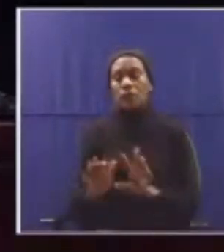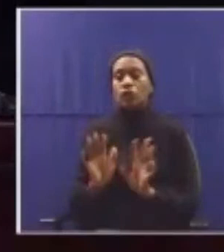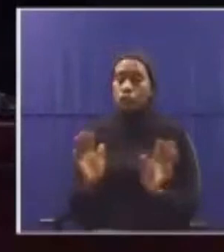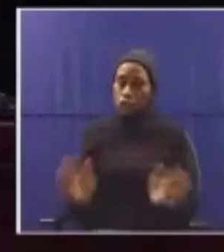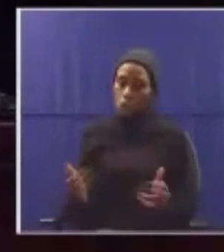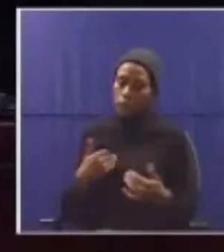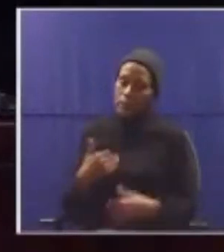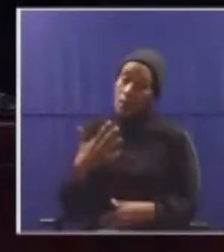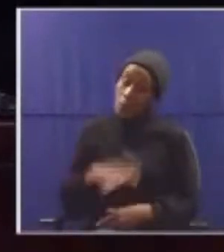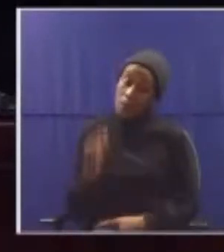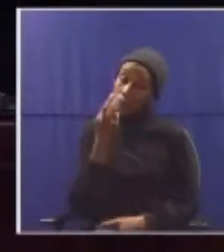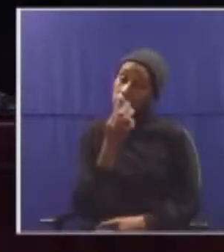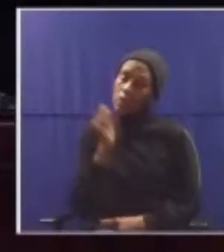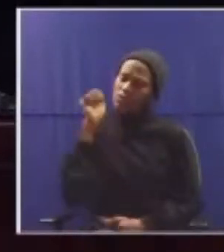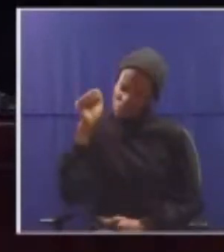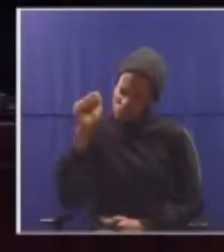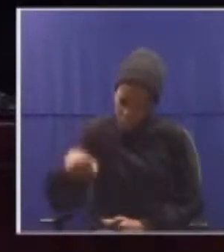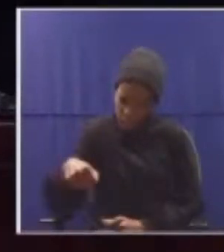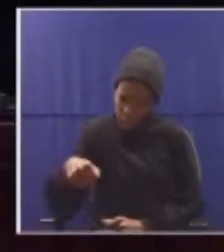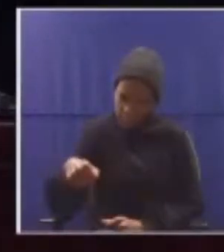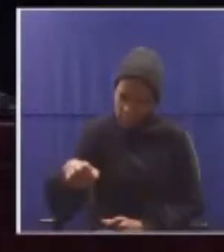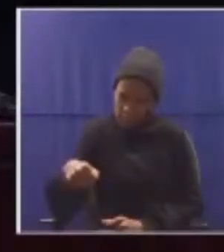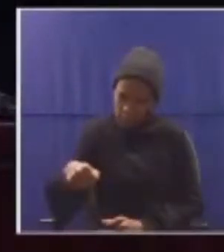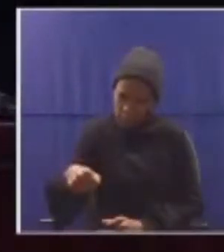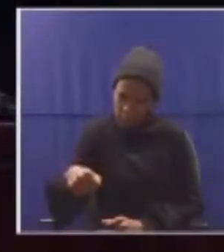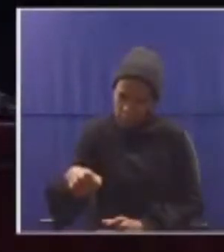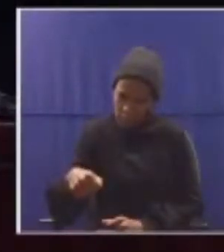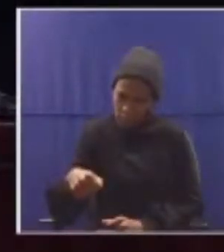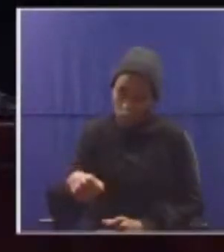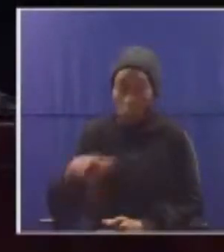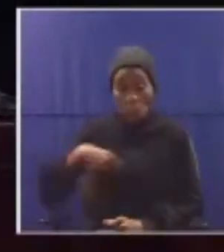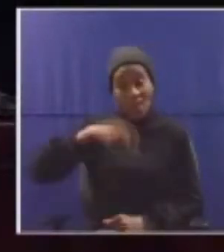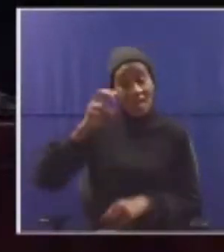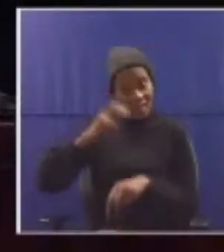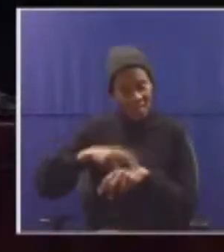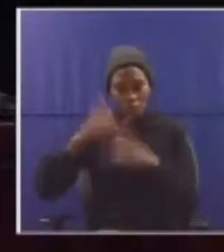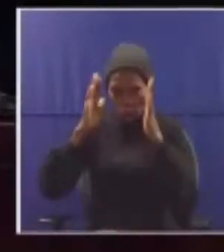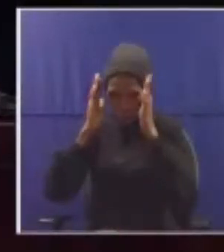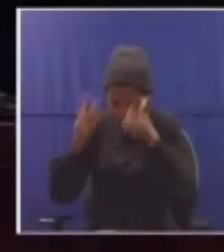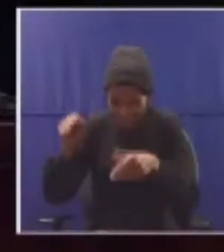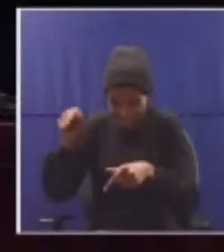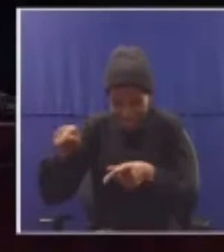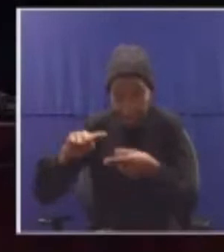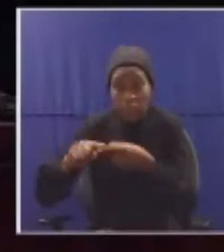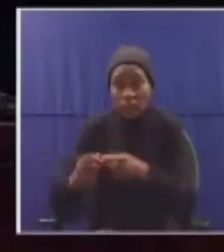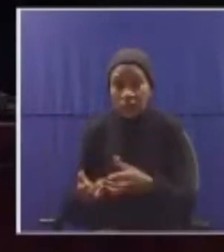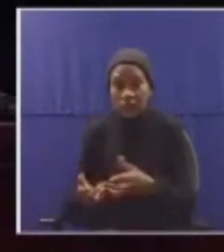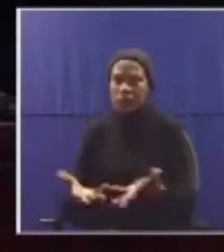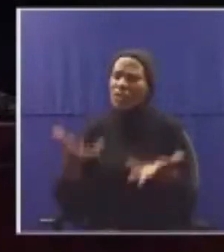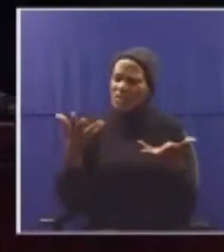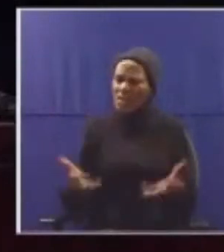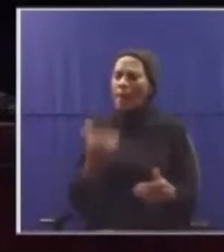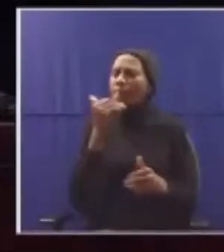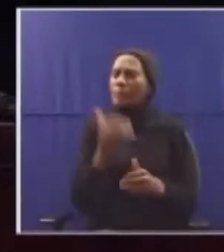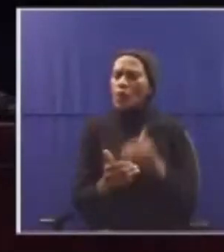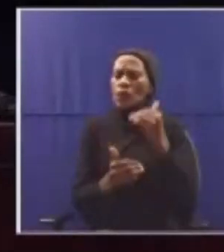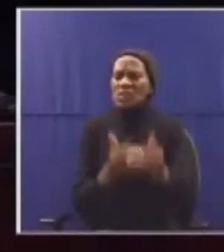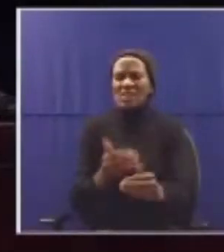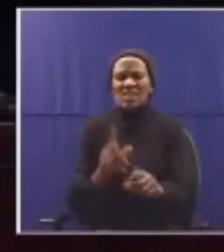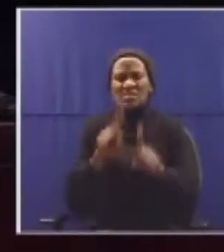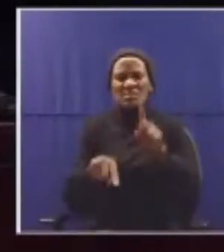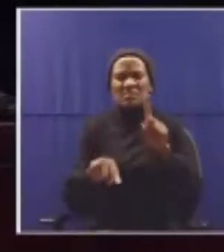say, yes, that's something that we must pay attention to. And because these processes are